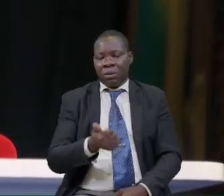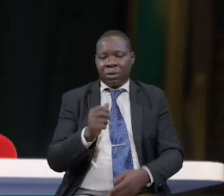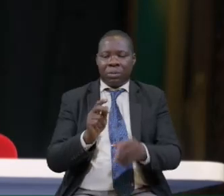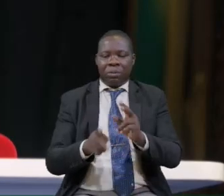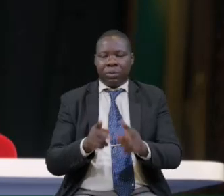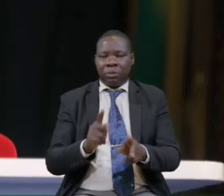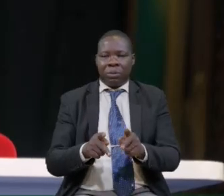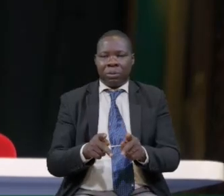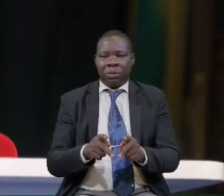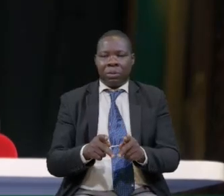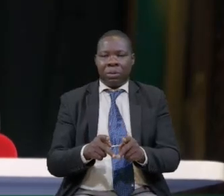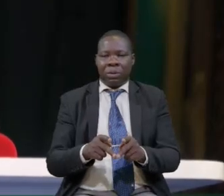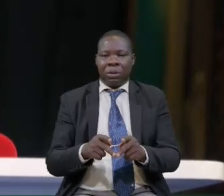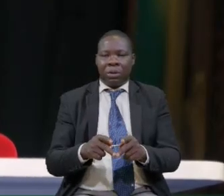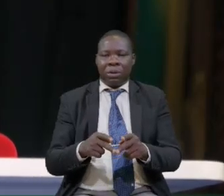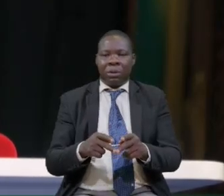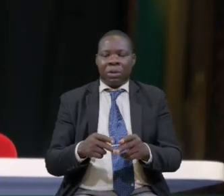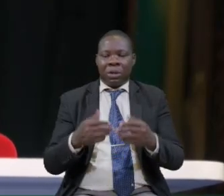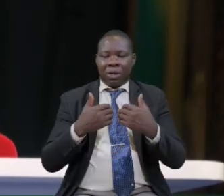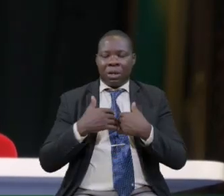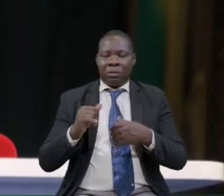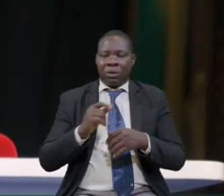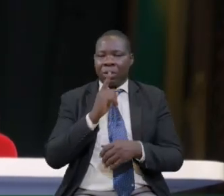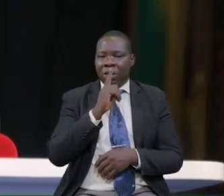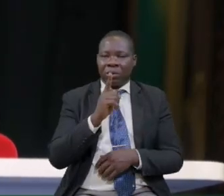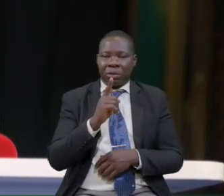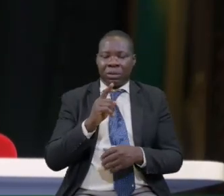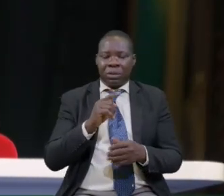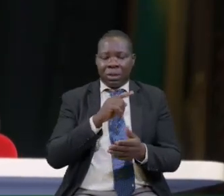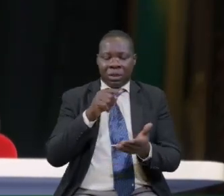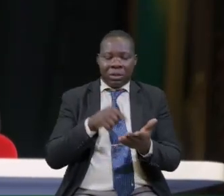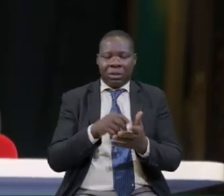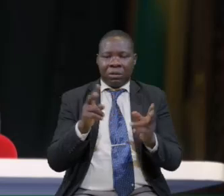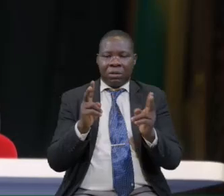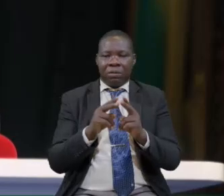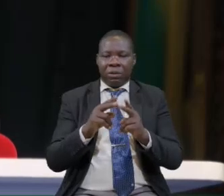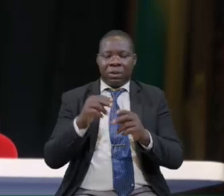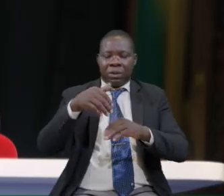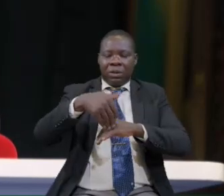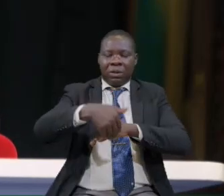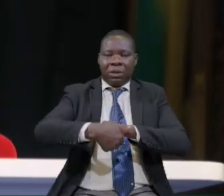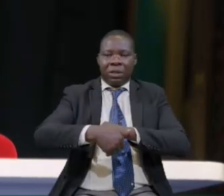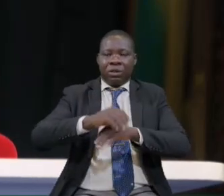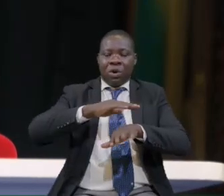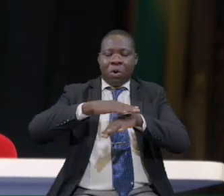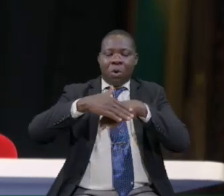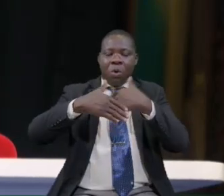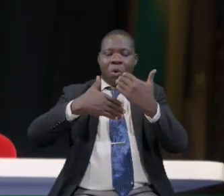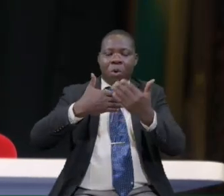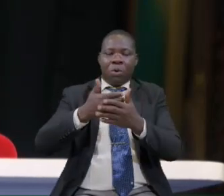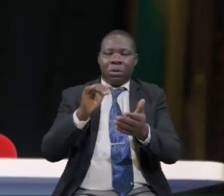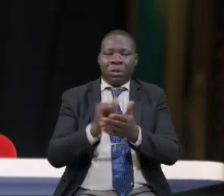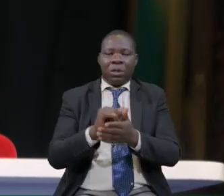have that assurance this very night. All that heaven has for